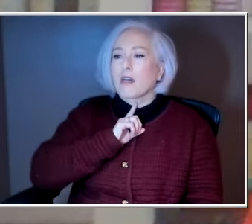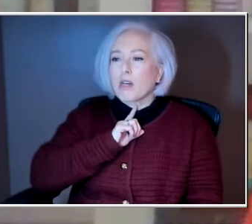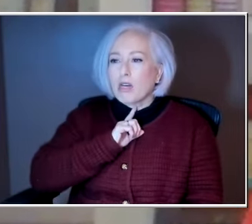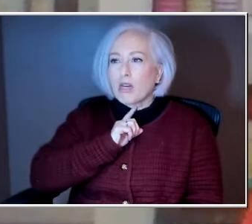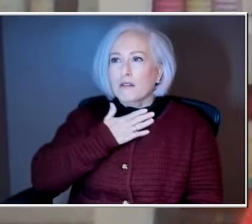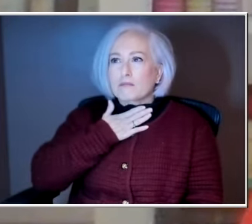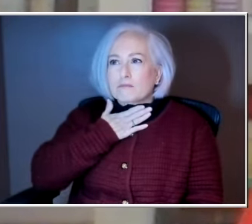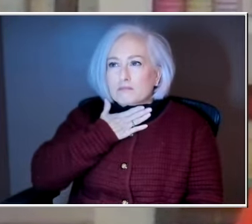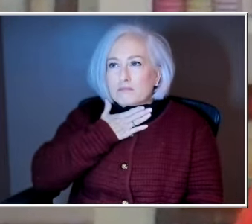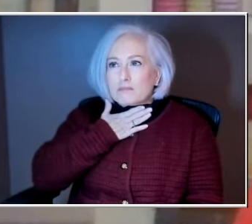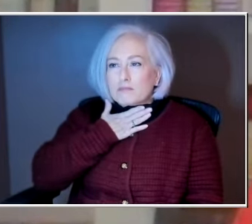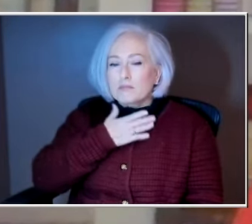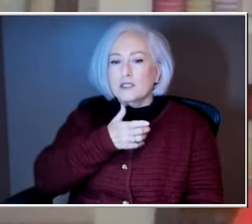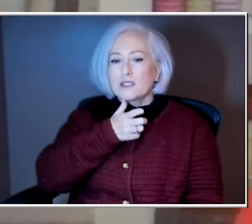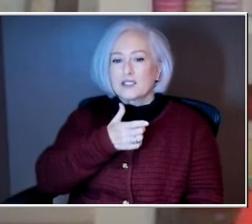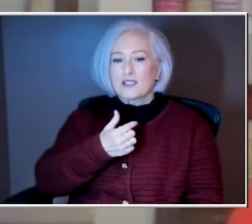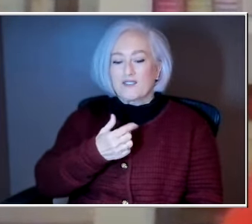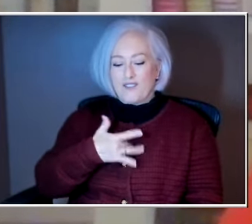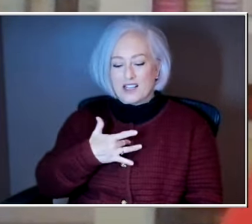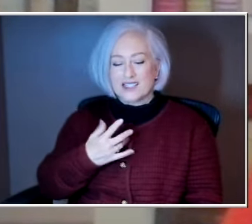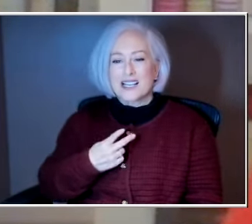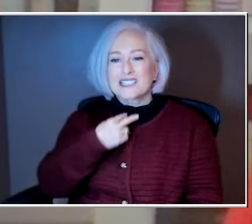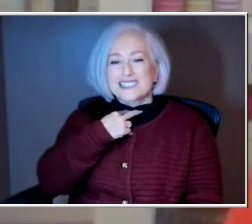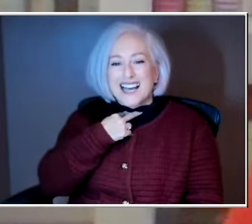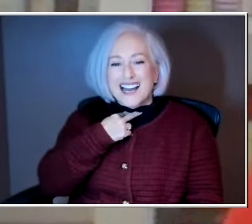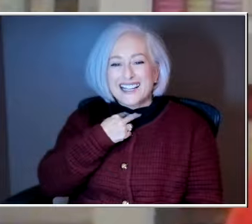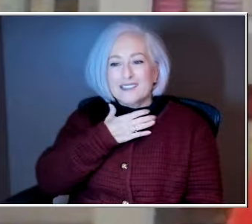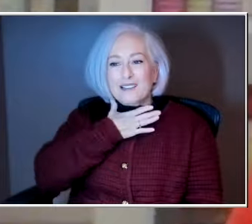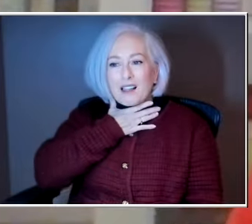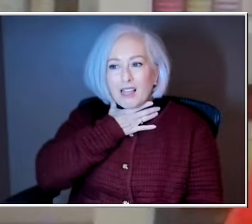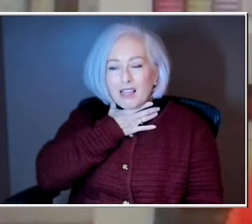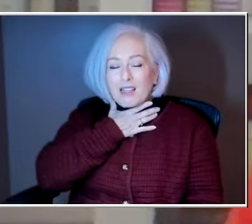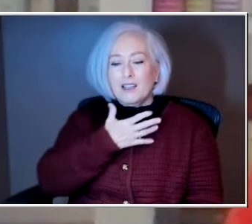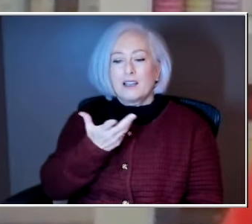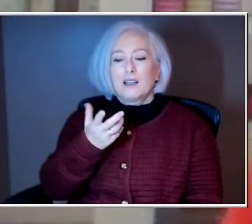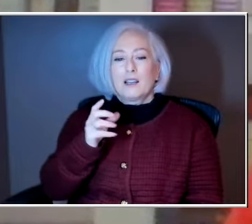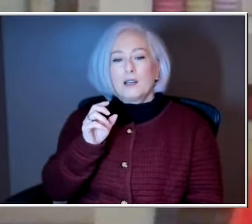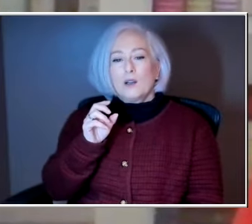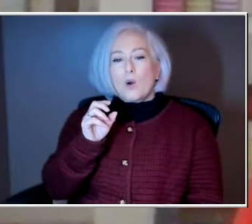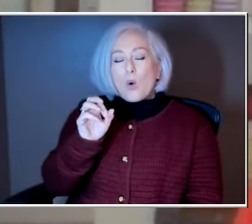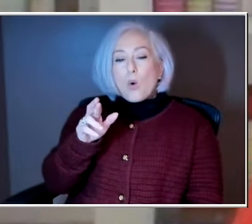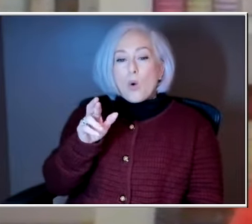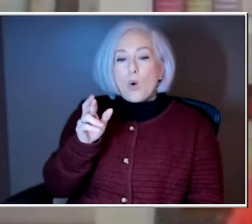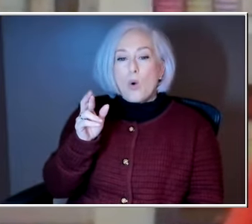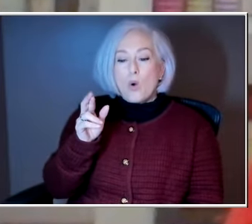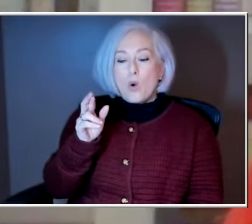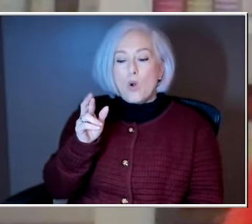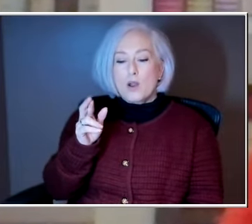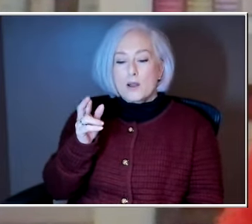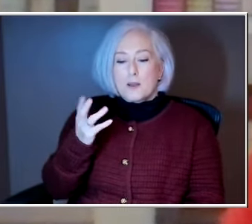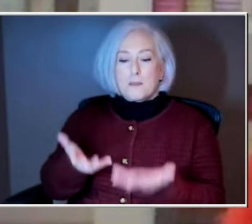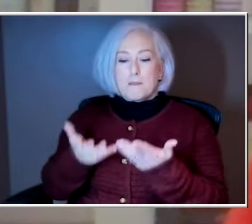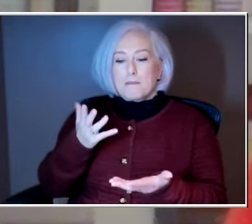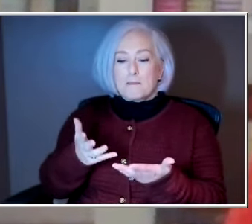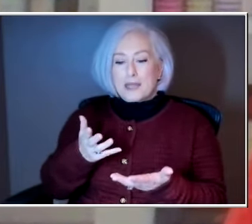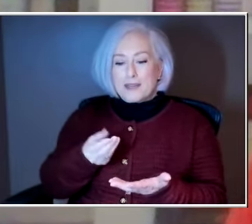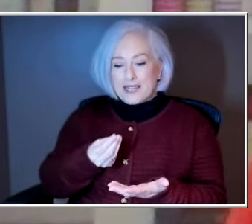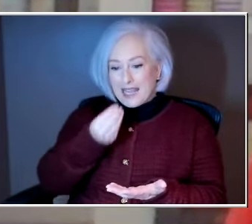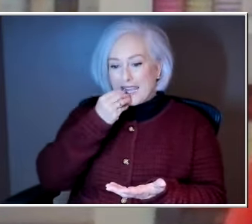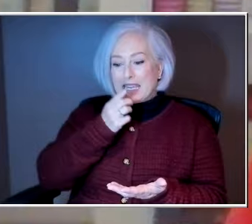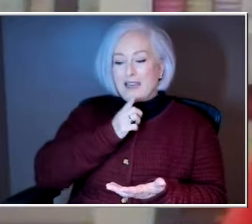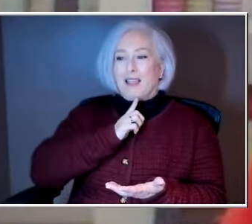It is kind of feeling like it's getting stuck. Or they may even have, regurgitation of